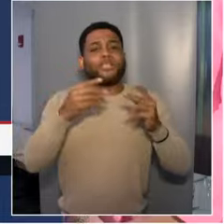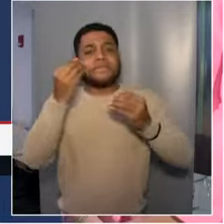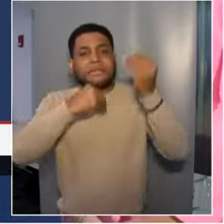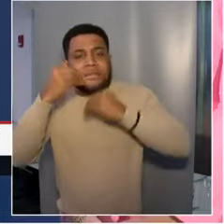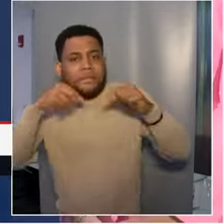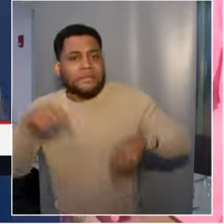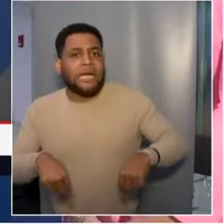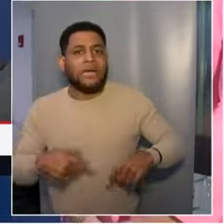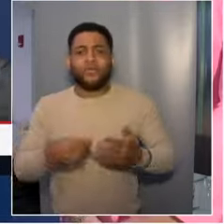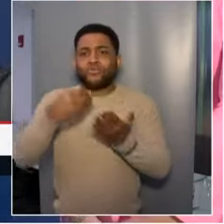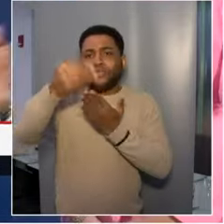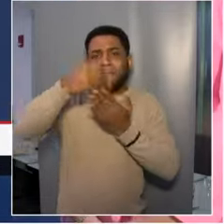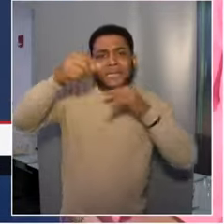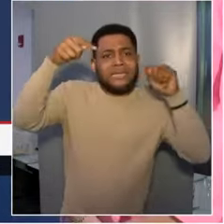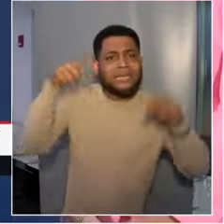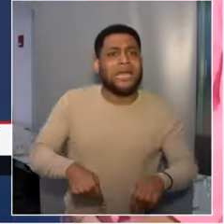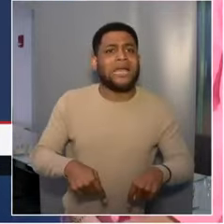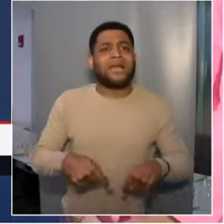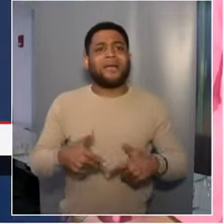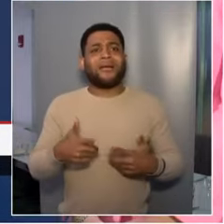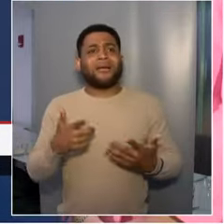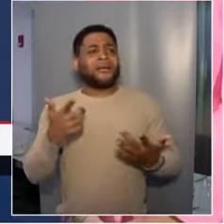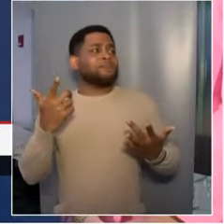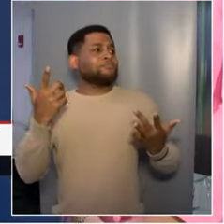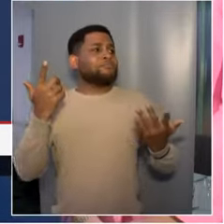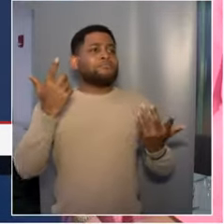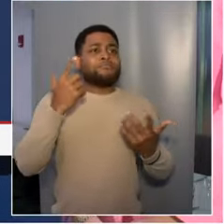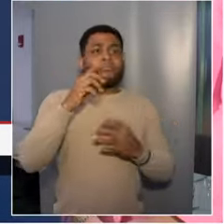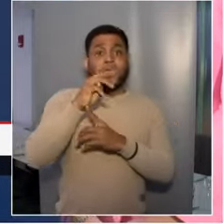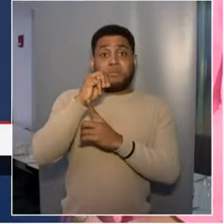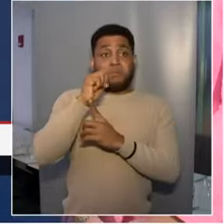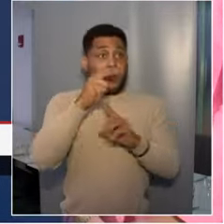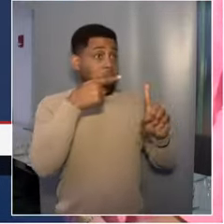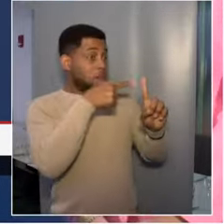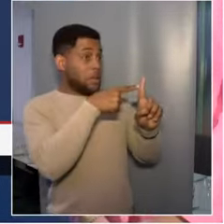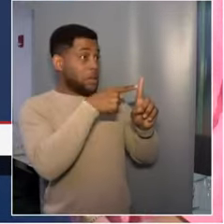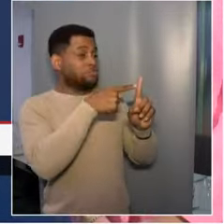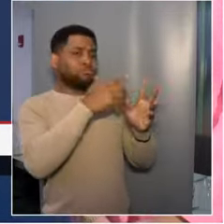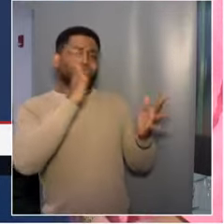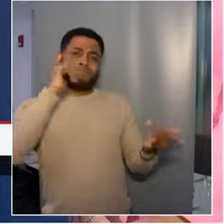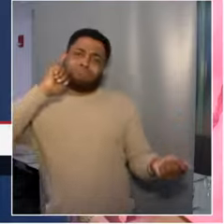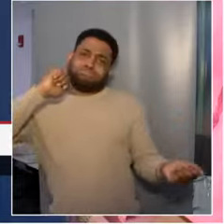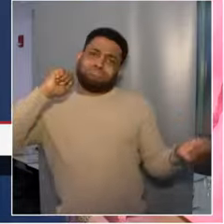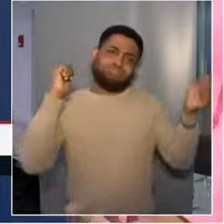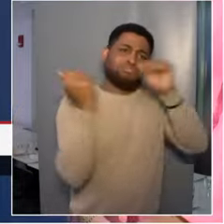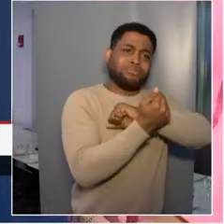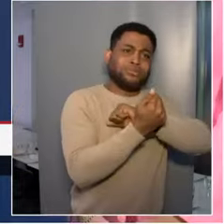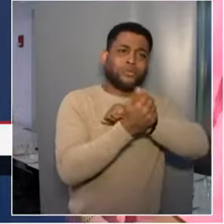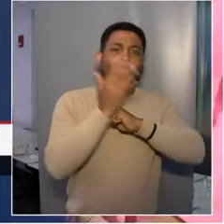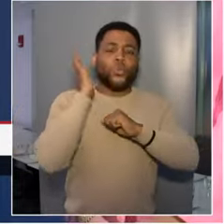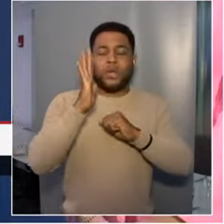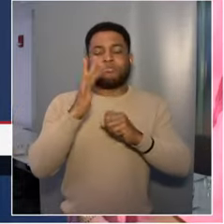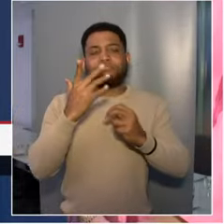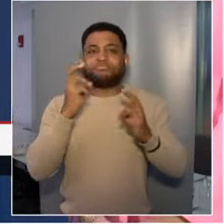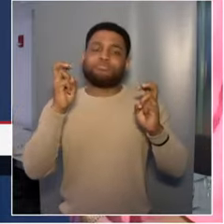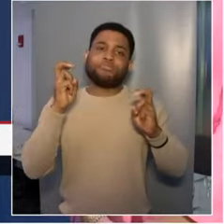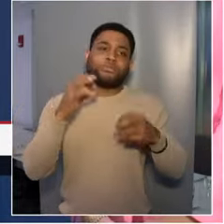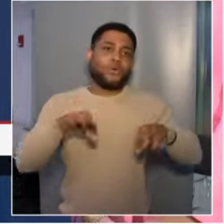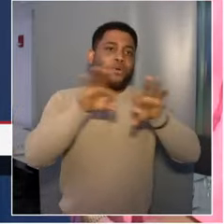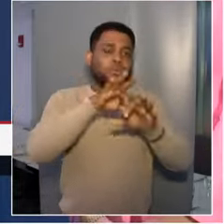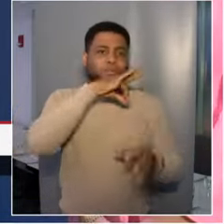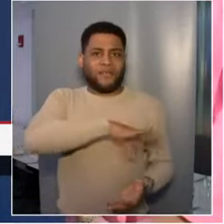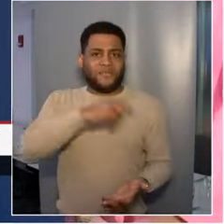here. The reinvention of the mall, I think, is going to be a really, really important thing for Washington,